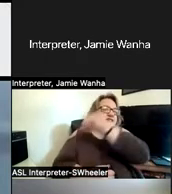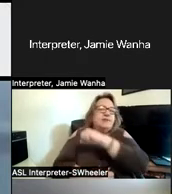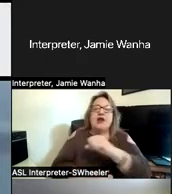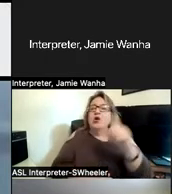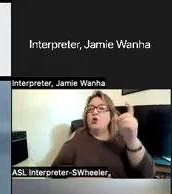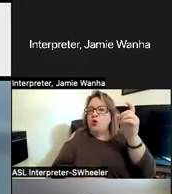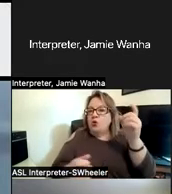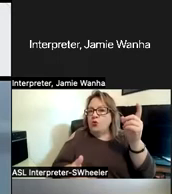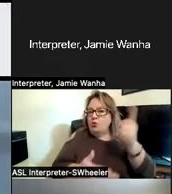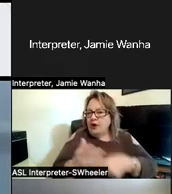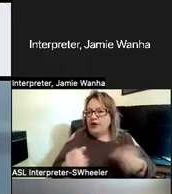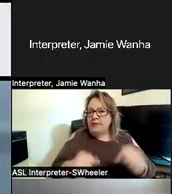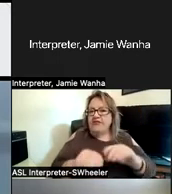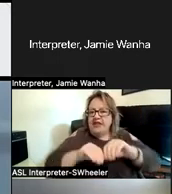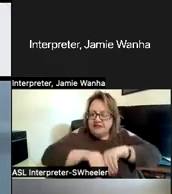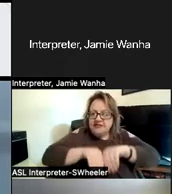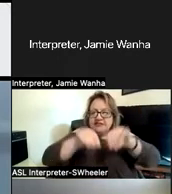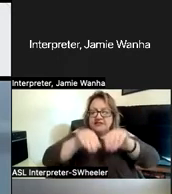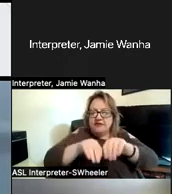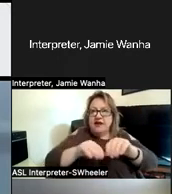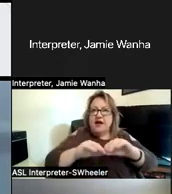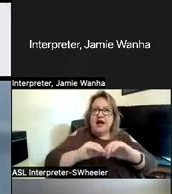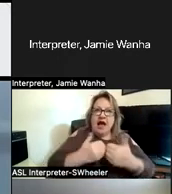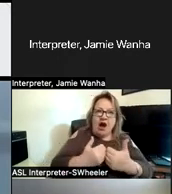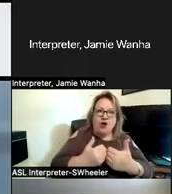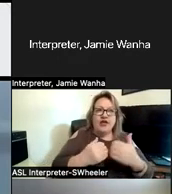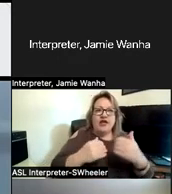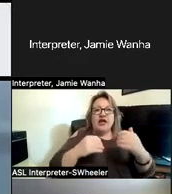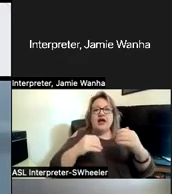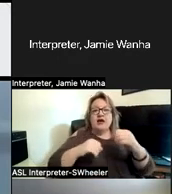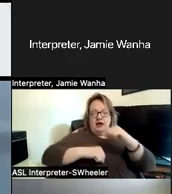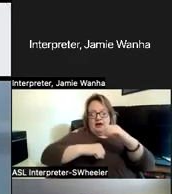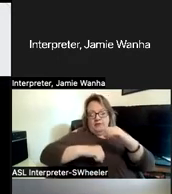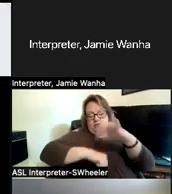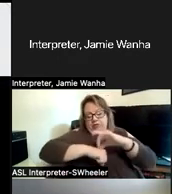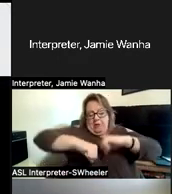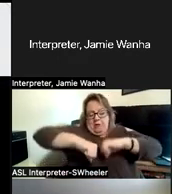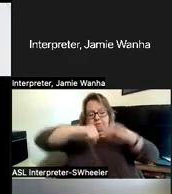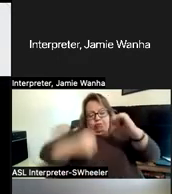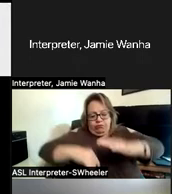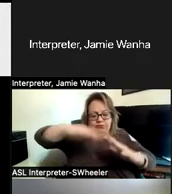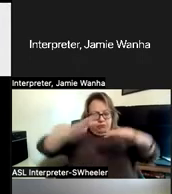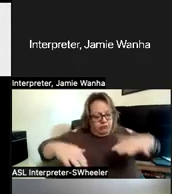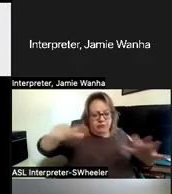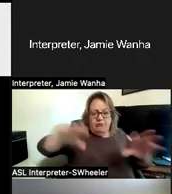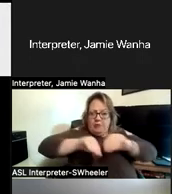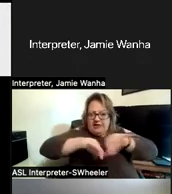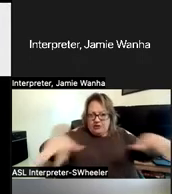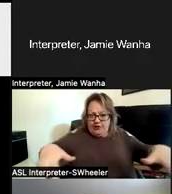the distribution, I mean, how the seismic waves will be activated. In the next slide, we are going to see